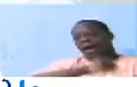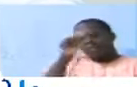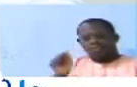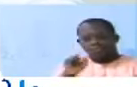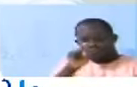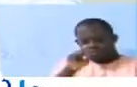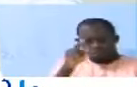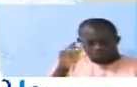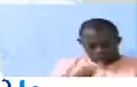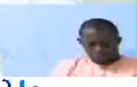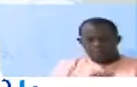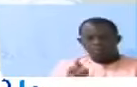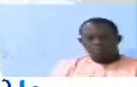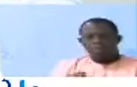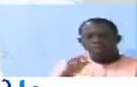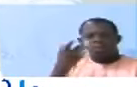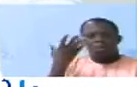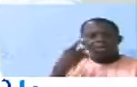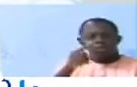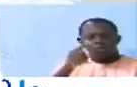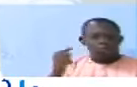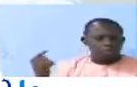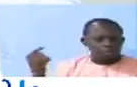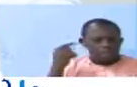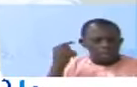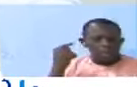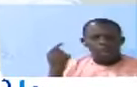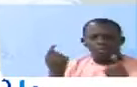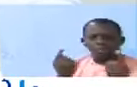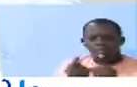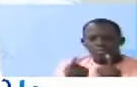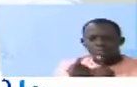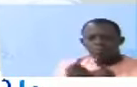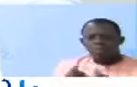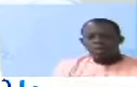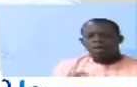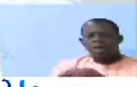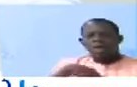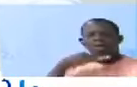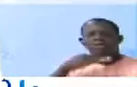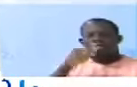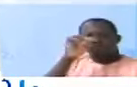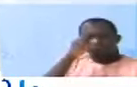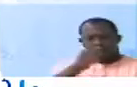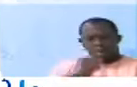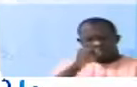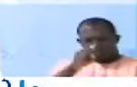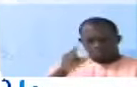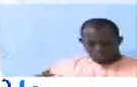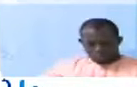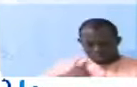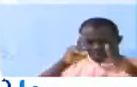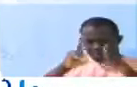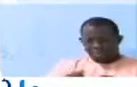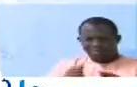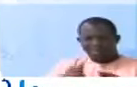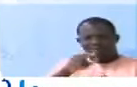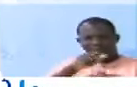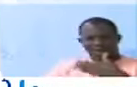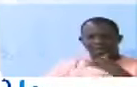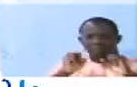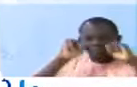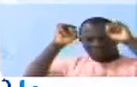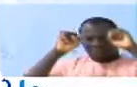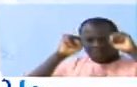you convinced by this message enough to want to participate in that process? Ninkumakamo ni ninkibaro ni birite